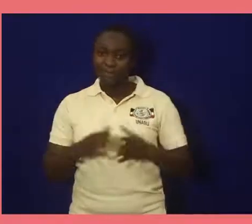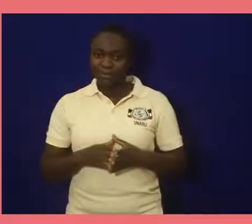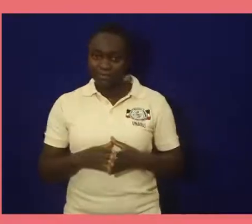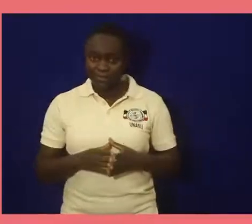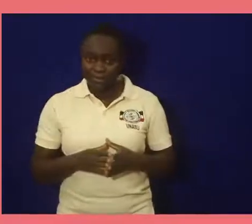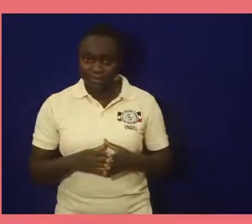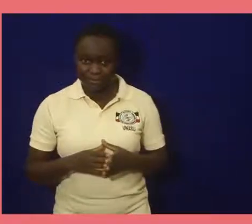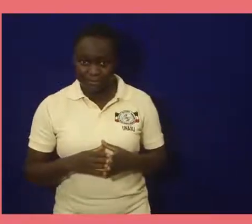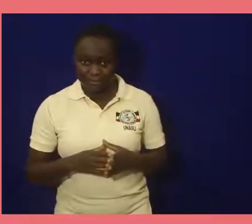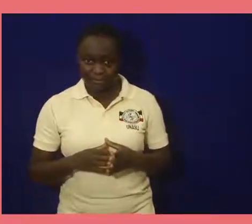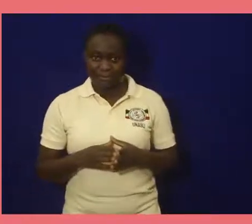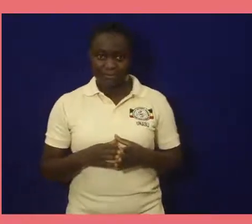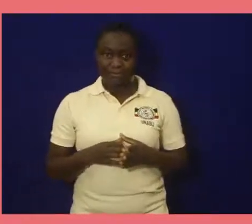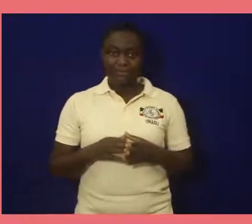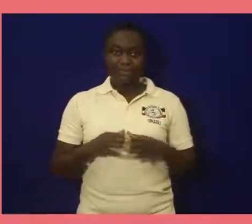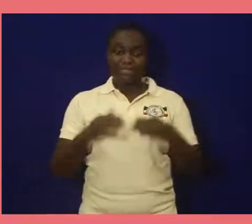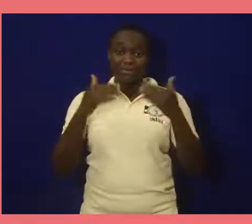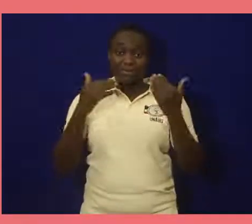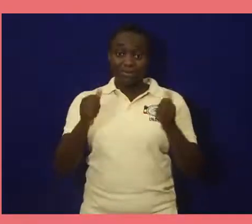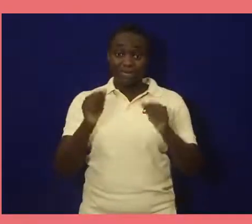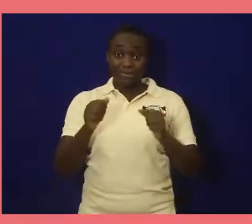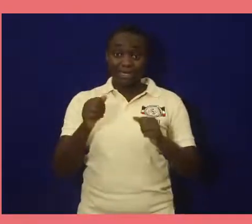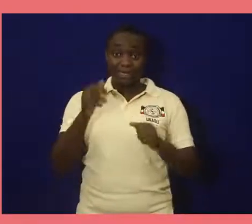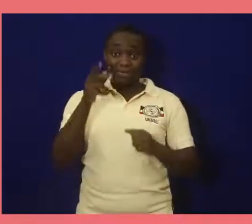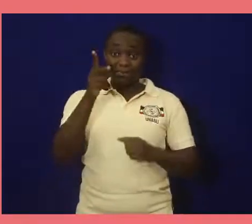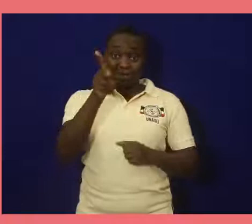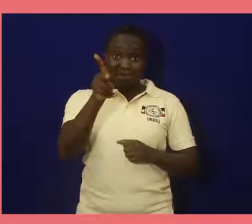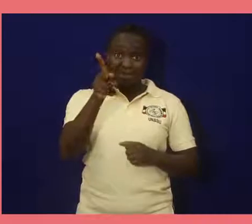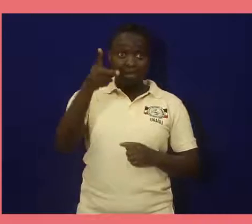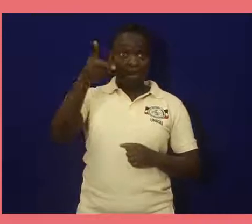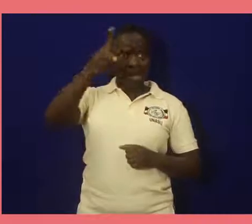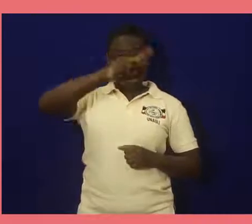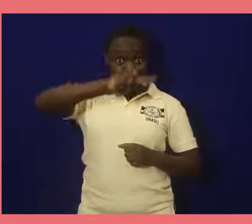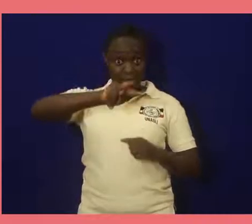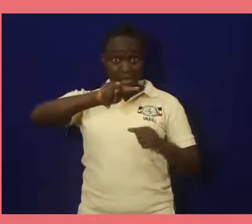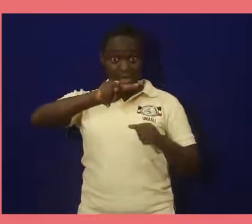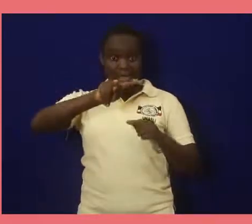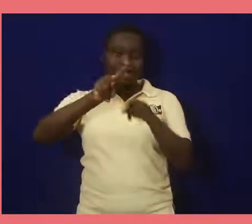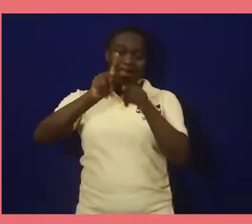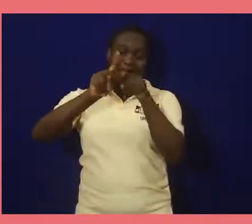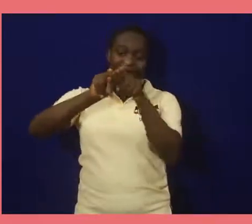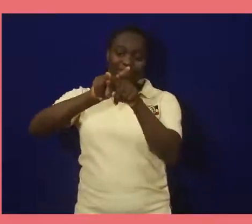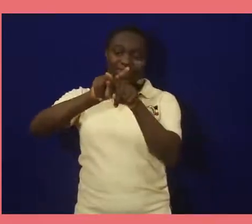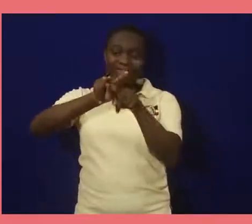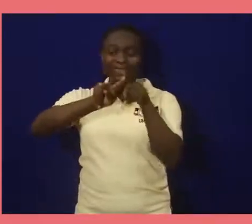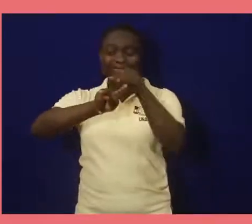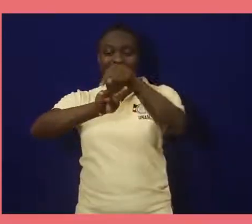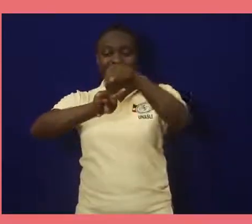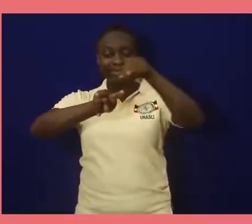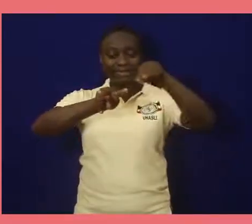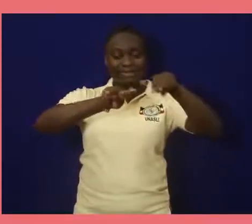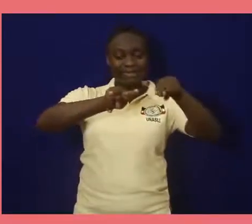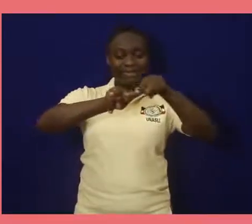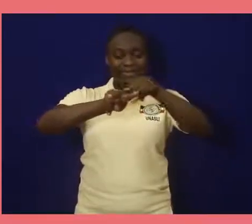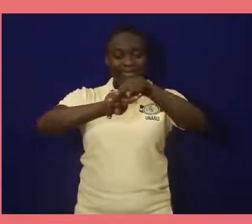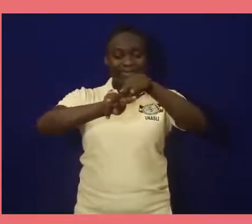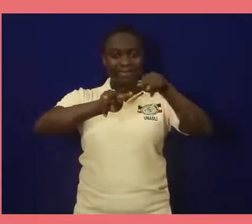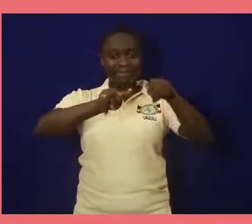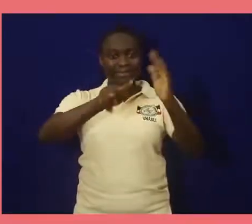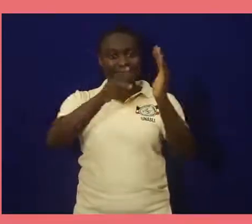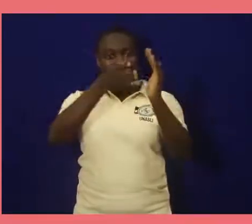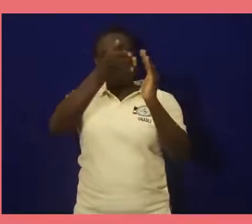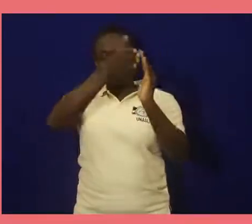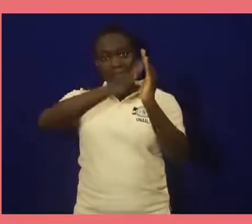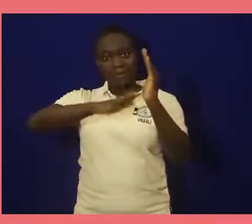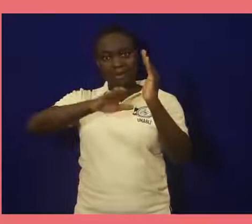Now, draw a line that joins the center